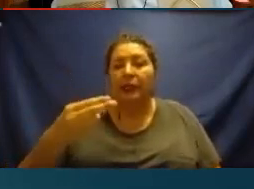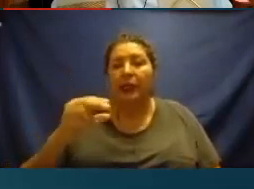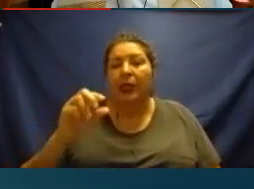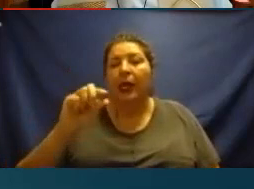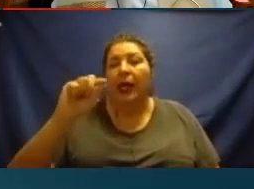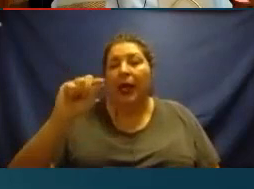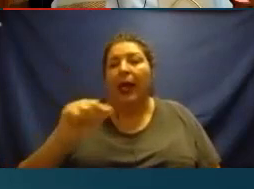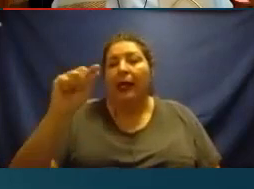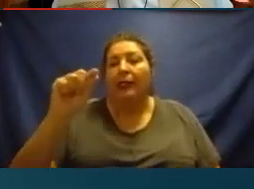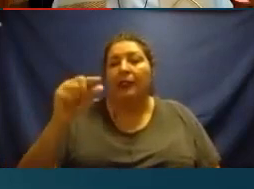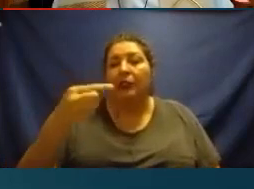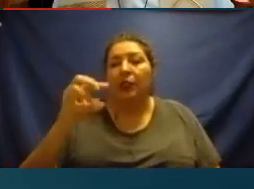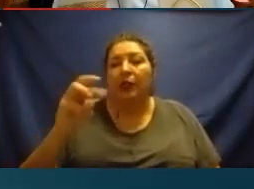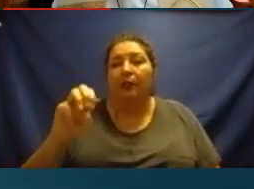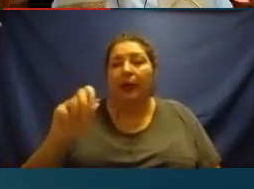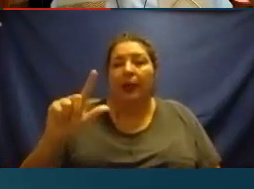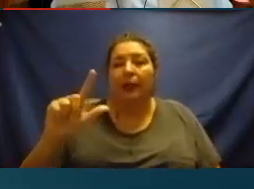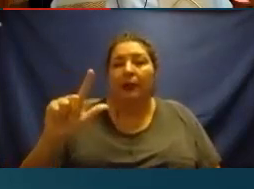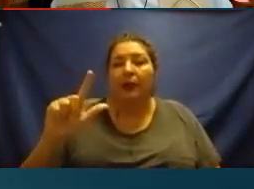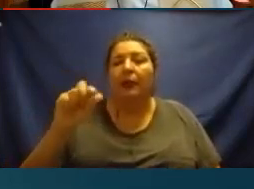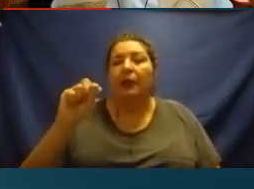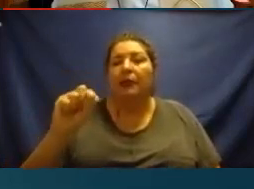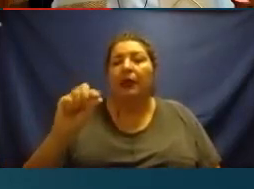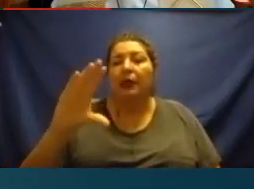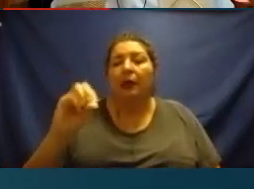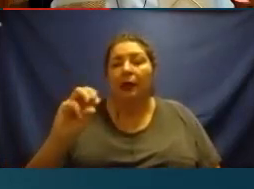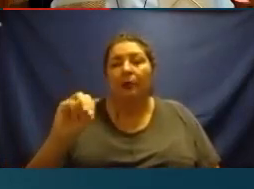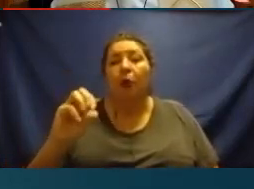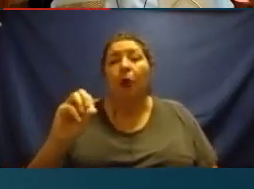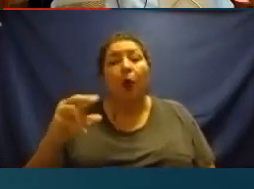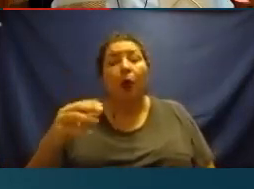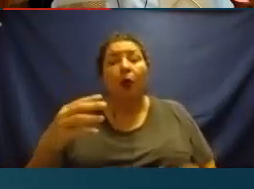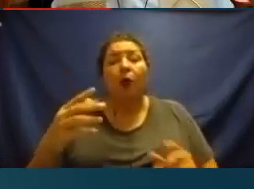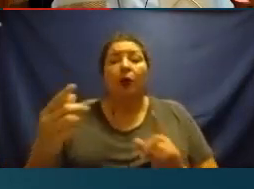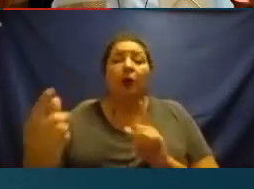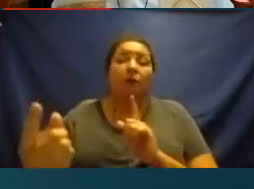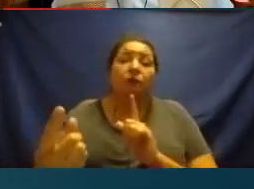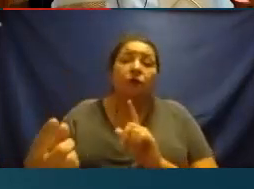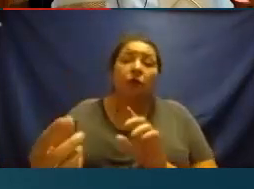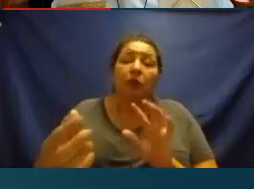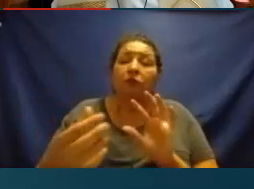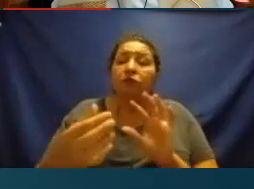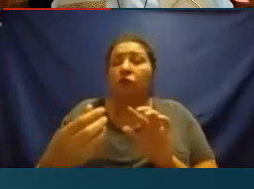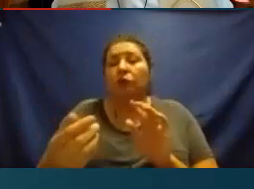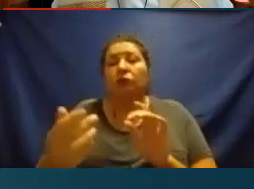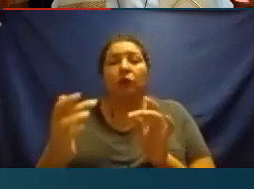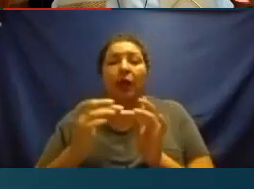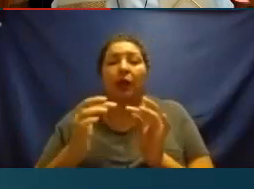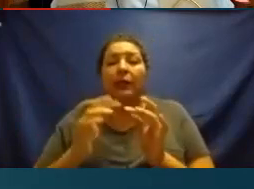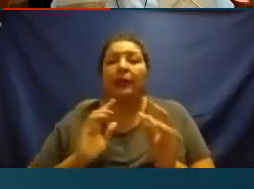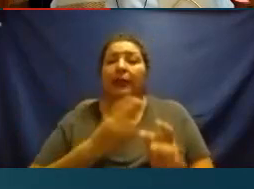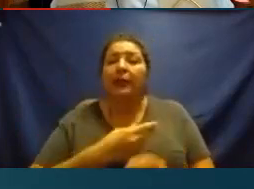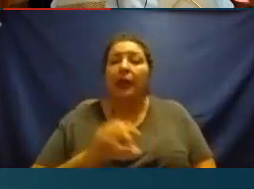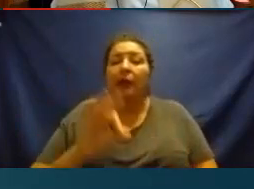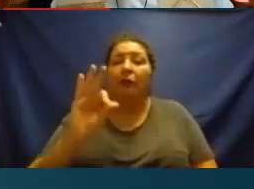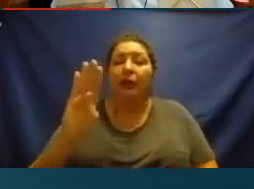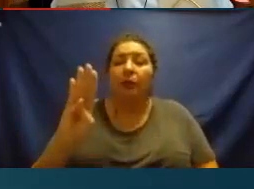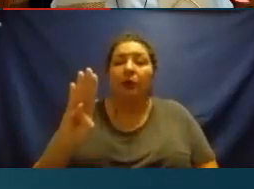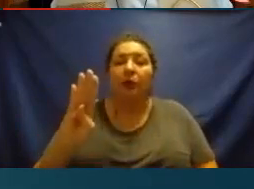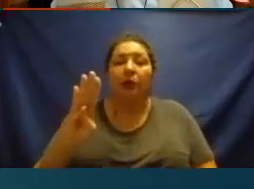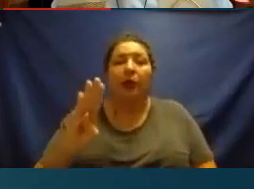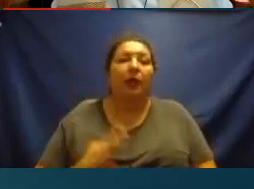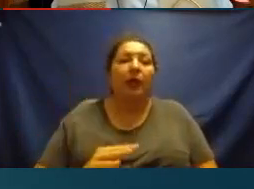@gmail.com. Or you can send a direct message to us at either of our Facebook pages, Peace Lutheran Church, Pico